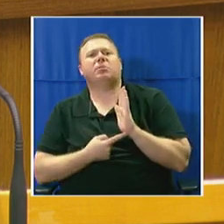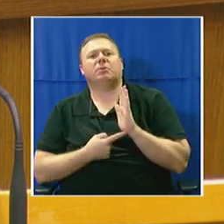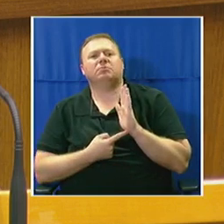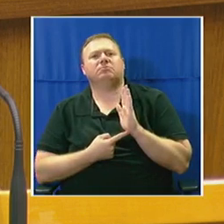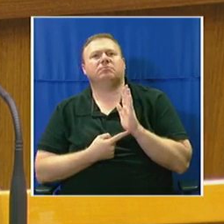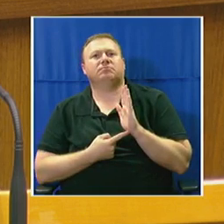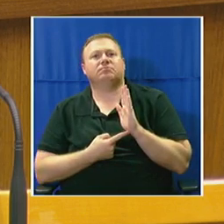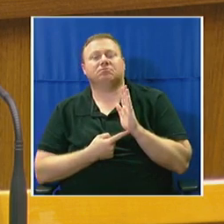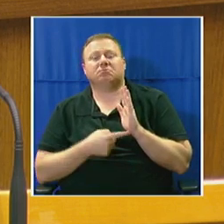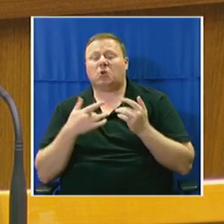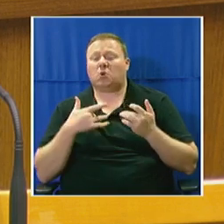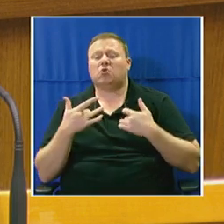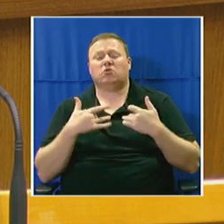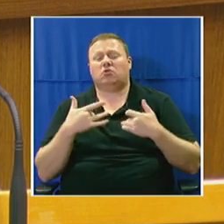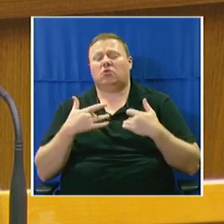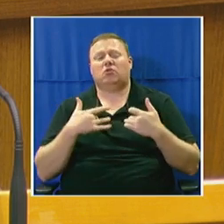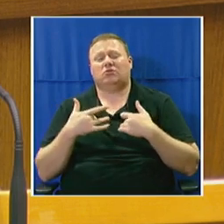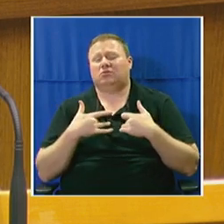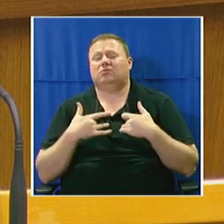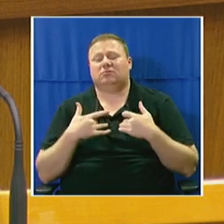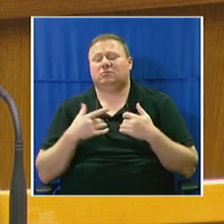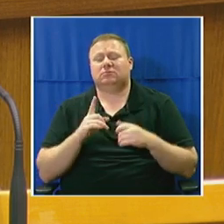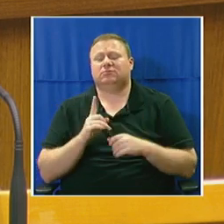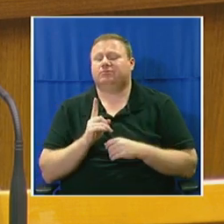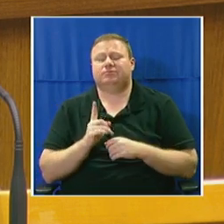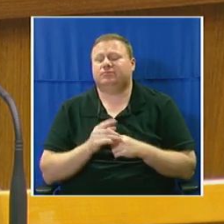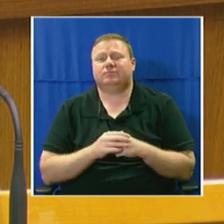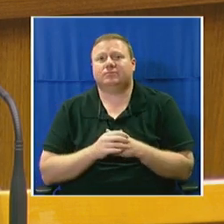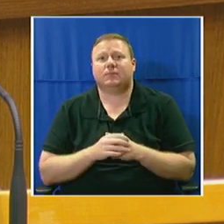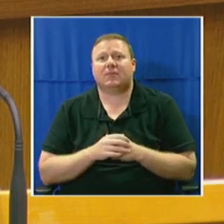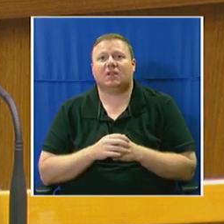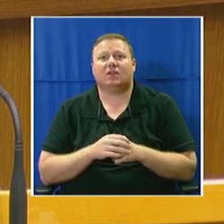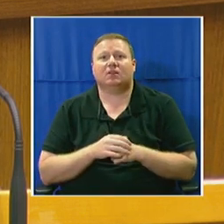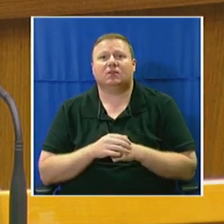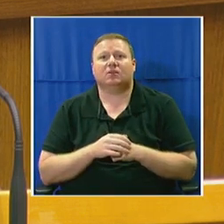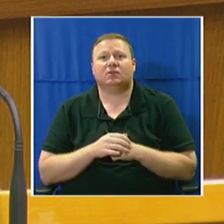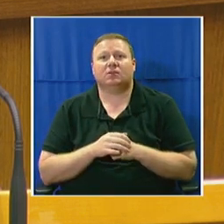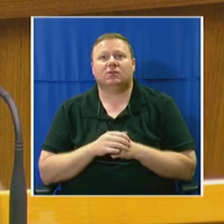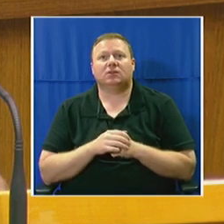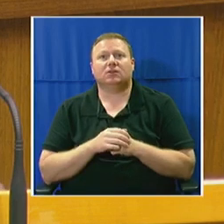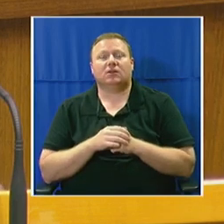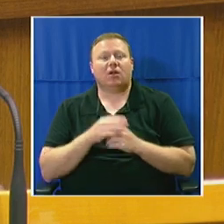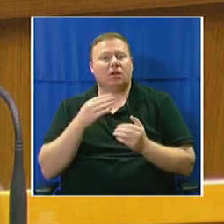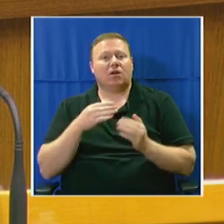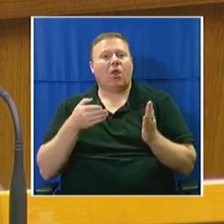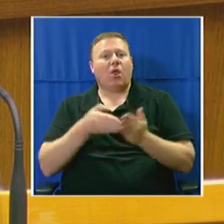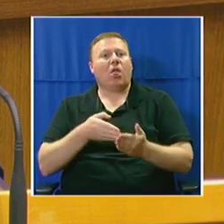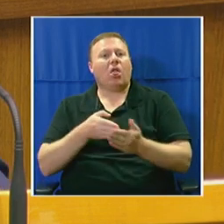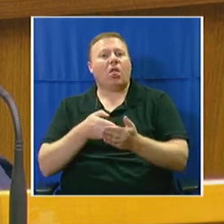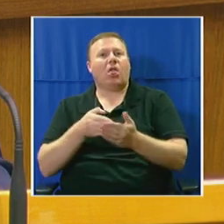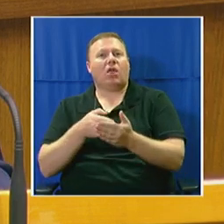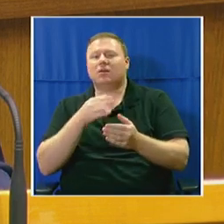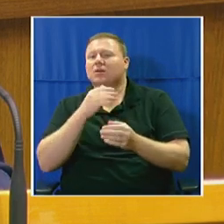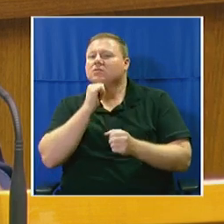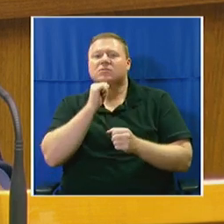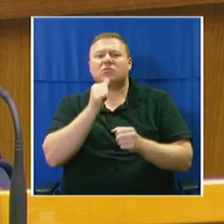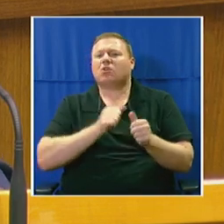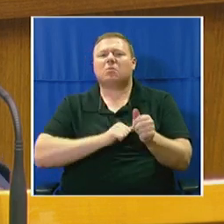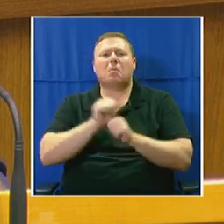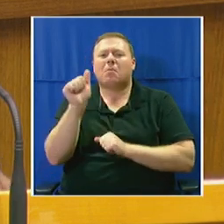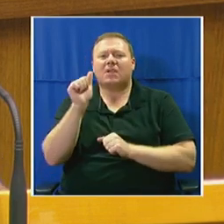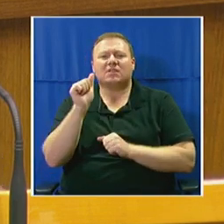made available to the general public it is only those who have been granted a clearance certificate that can have access